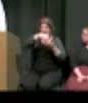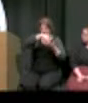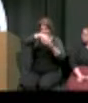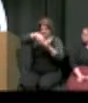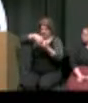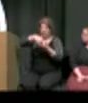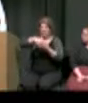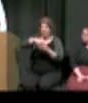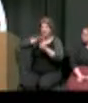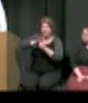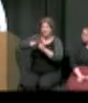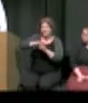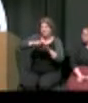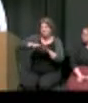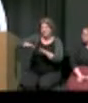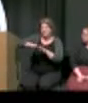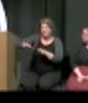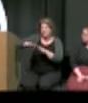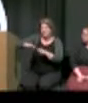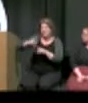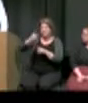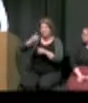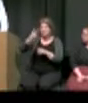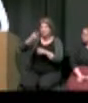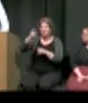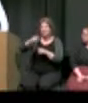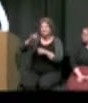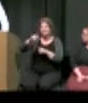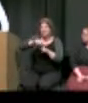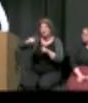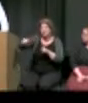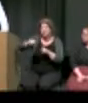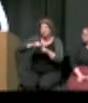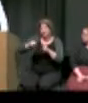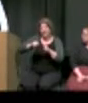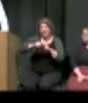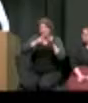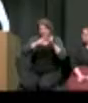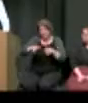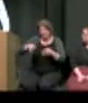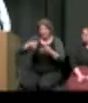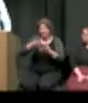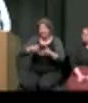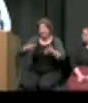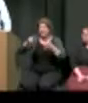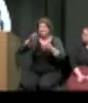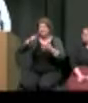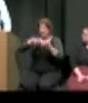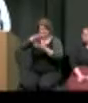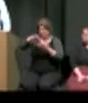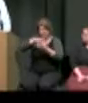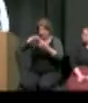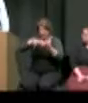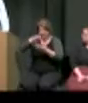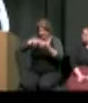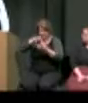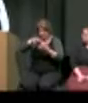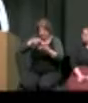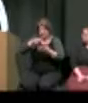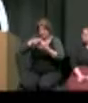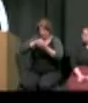2.5 miles down to Peck Road, it needs to be slurried. So it gets loaded into that hopper tank. There's some augers in there. It gets mixed